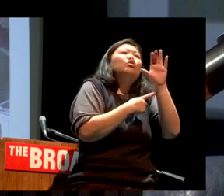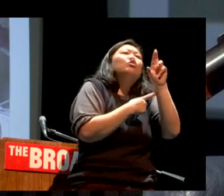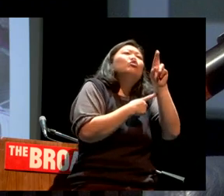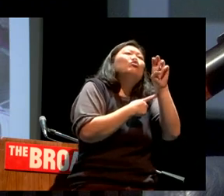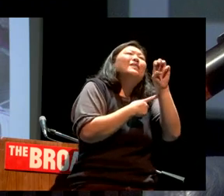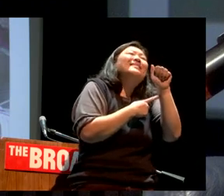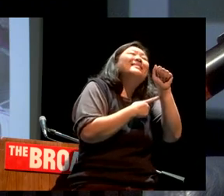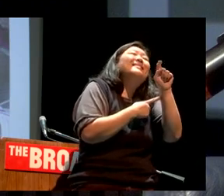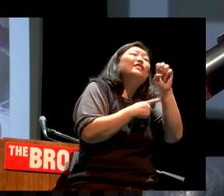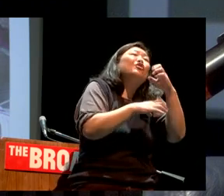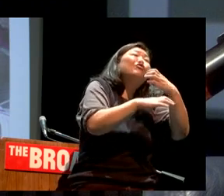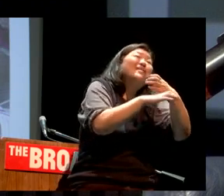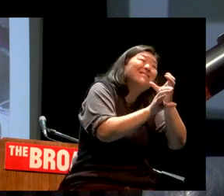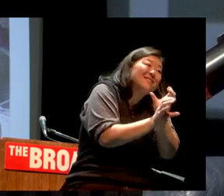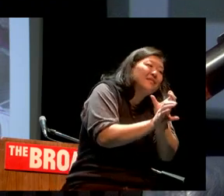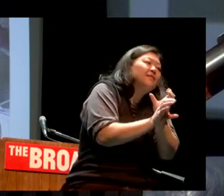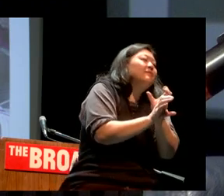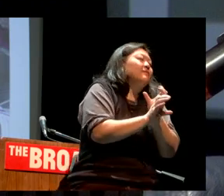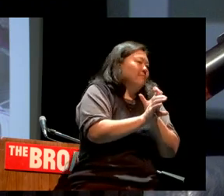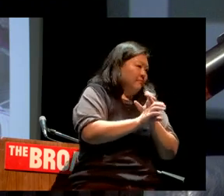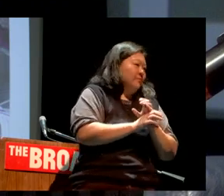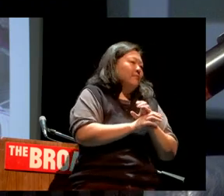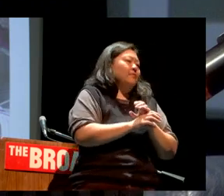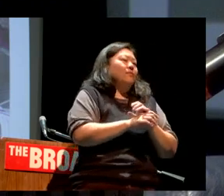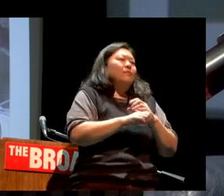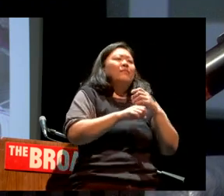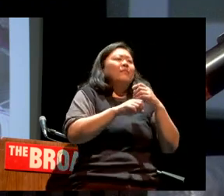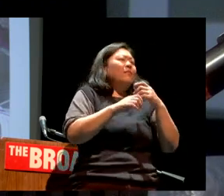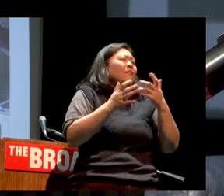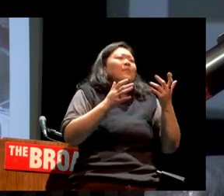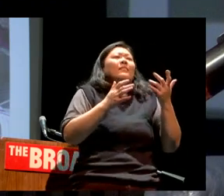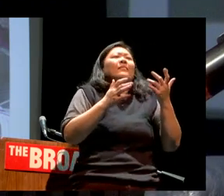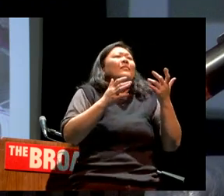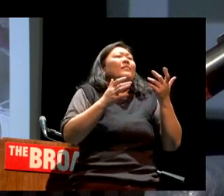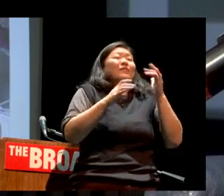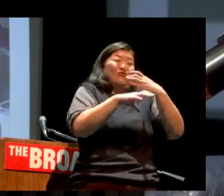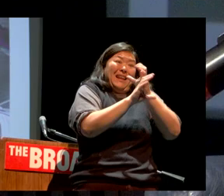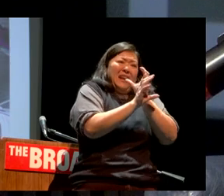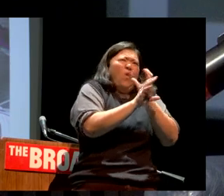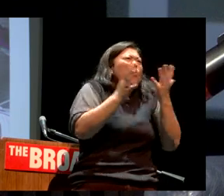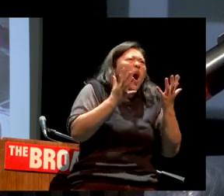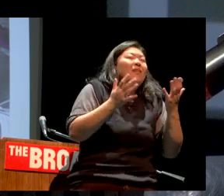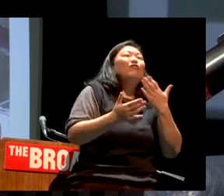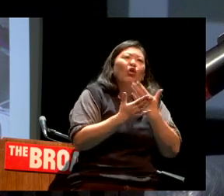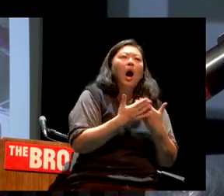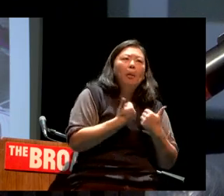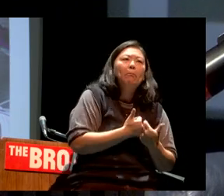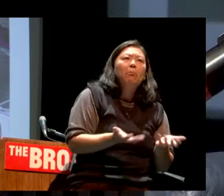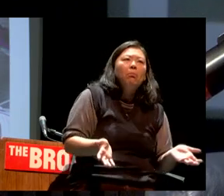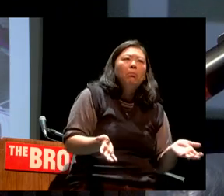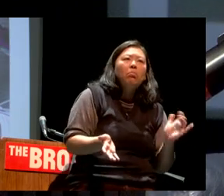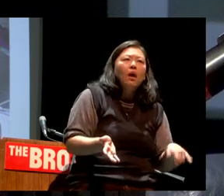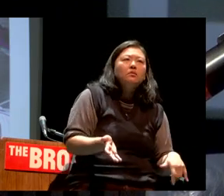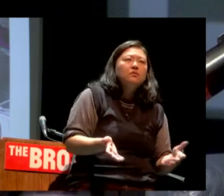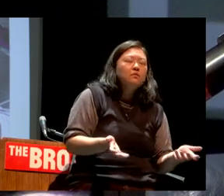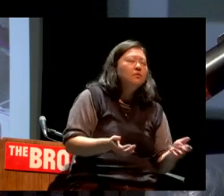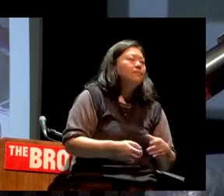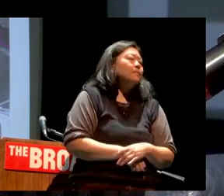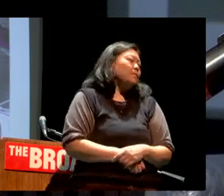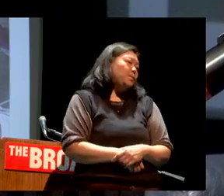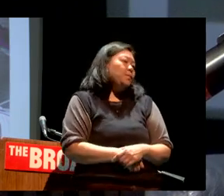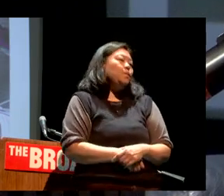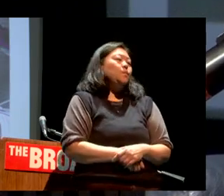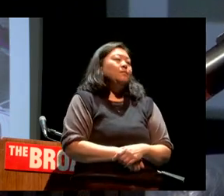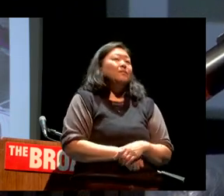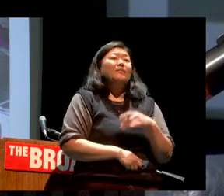think it's not every day you can find someone where you can have that type of creative flow, because it's really some type of flow states you're in,